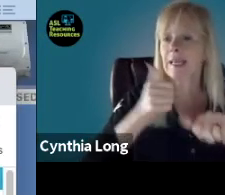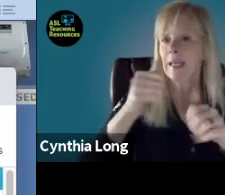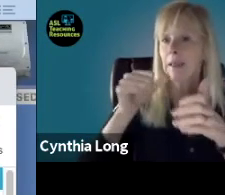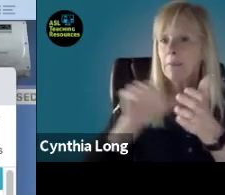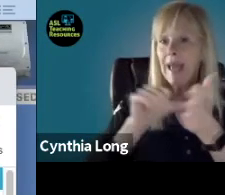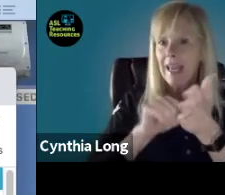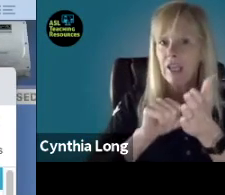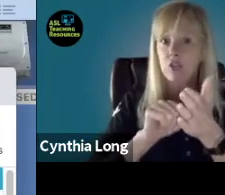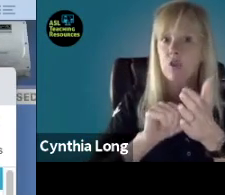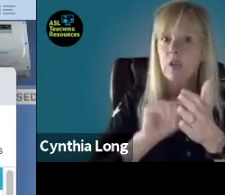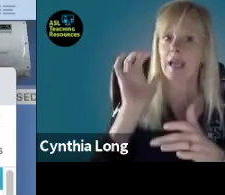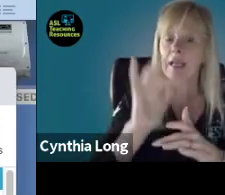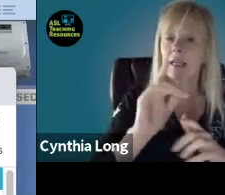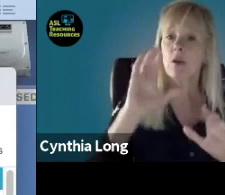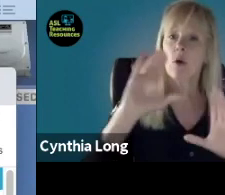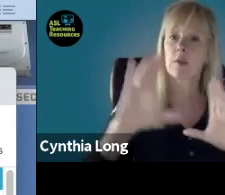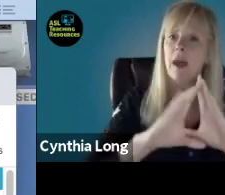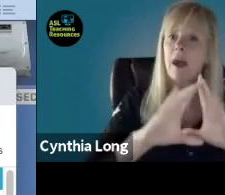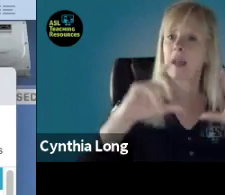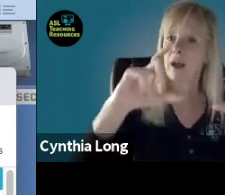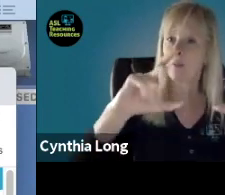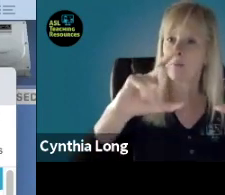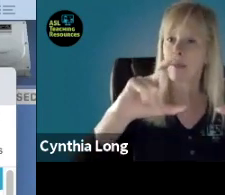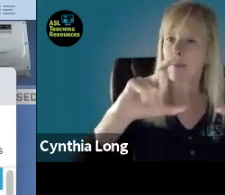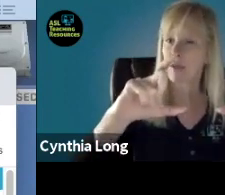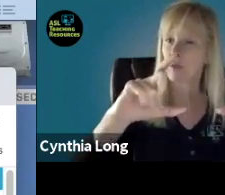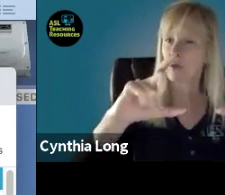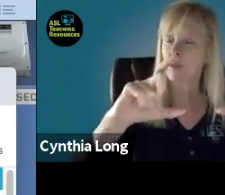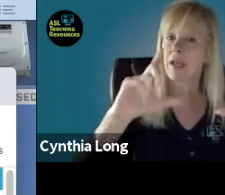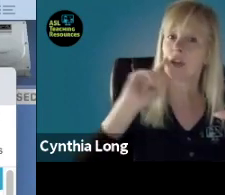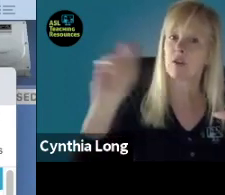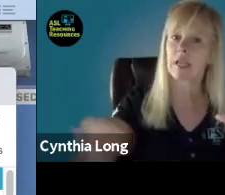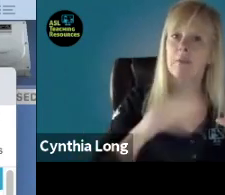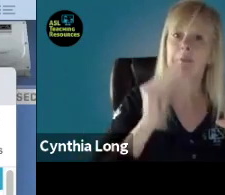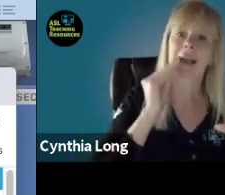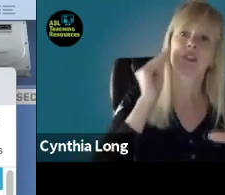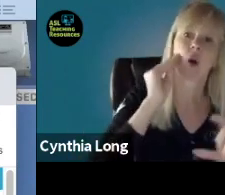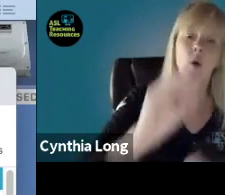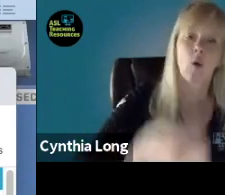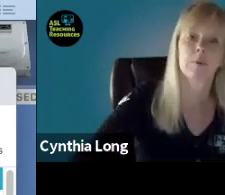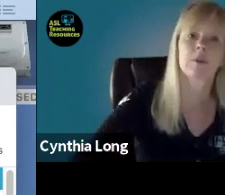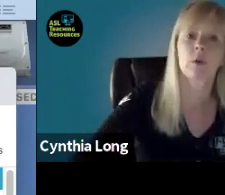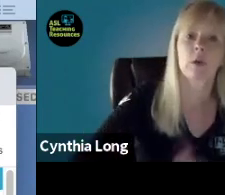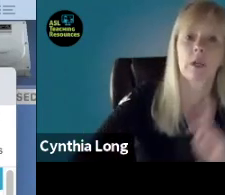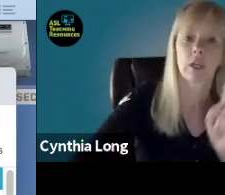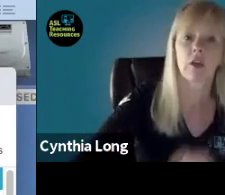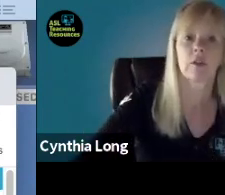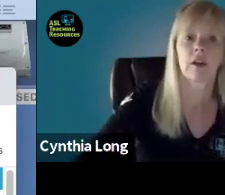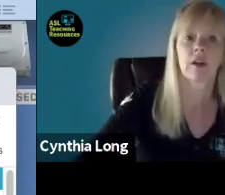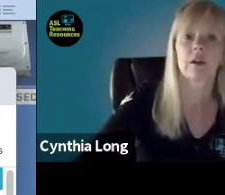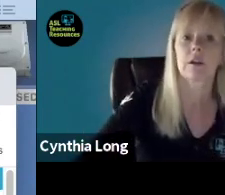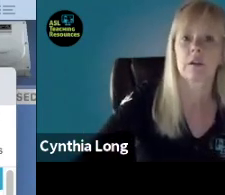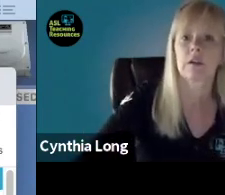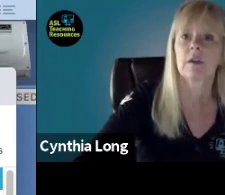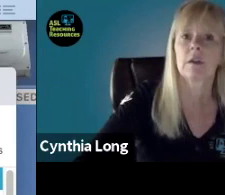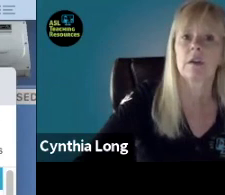on any page, you can click on the icon, the main one, and it'll take you back to the home. So we're going to go